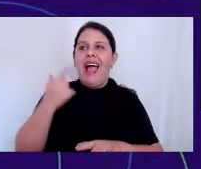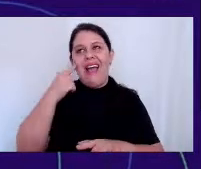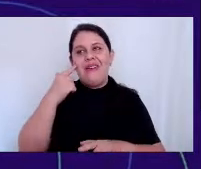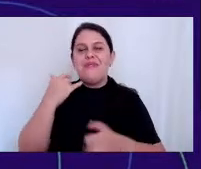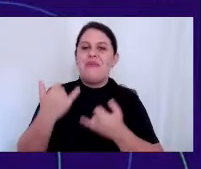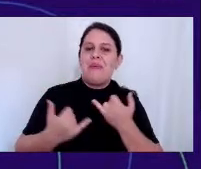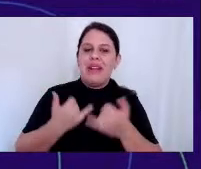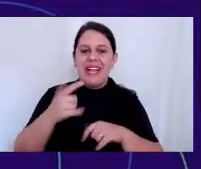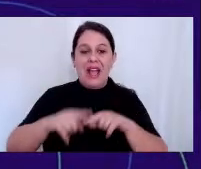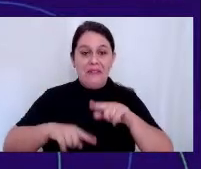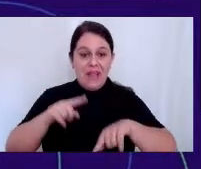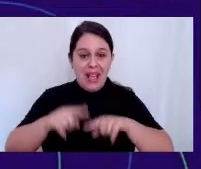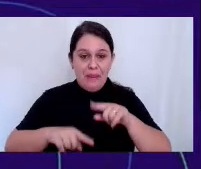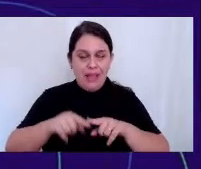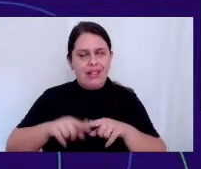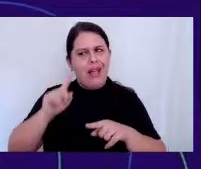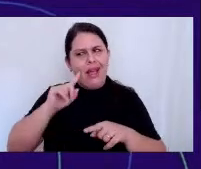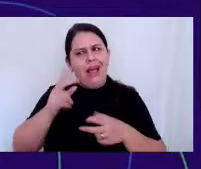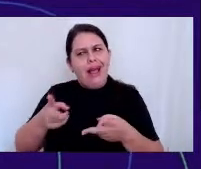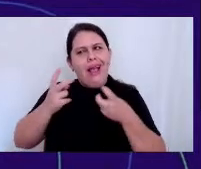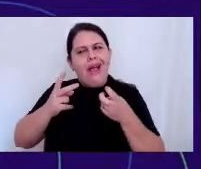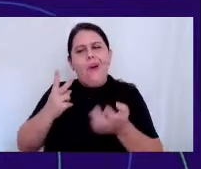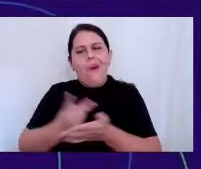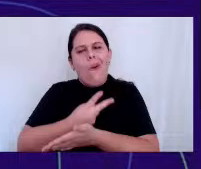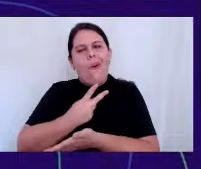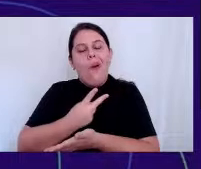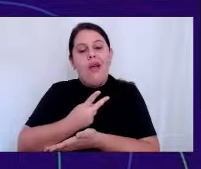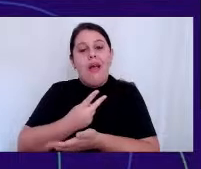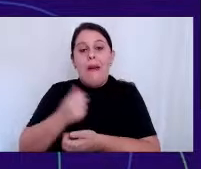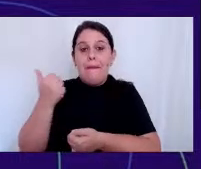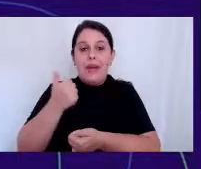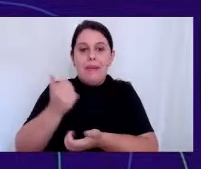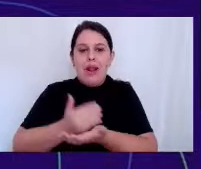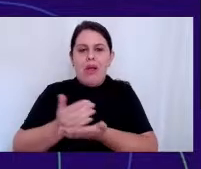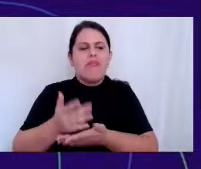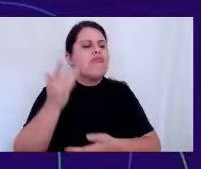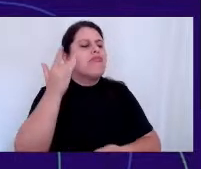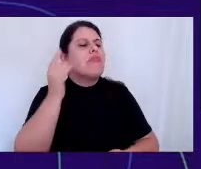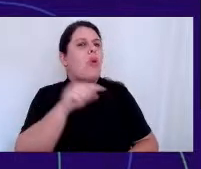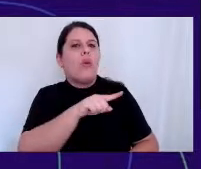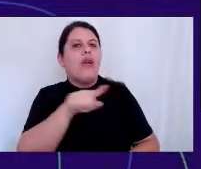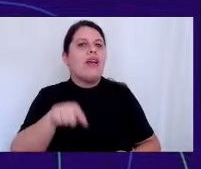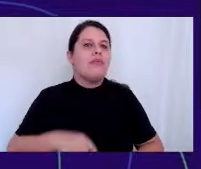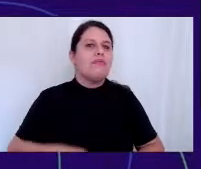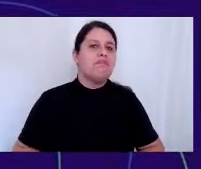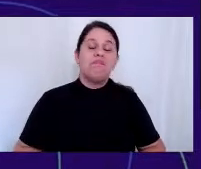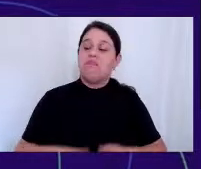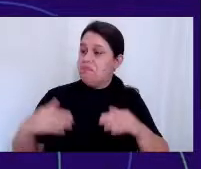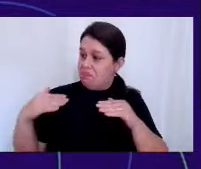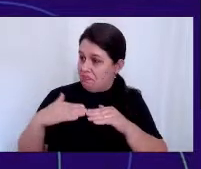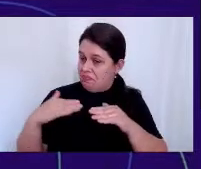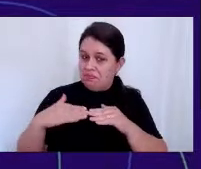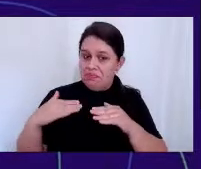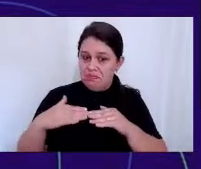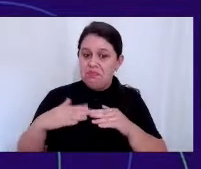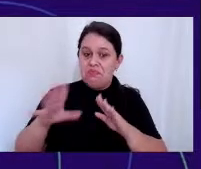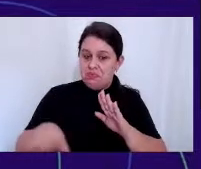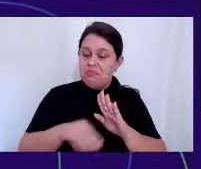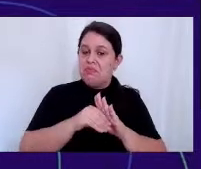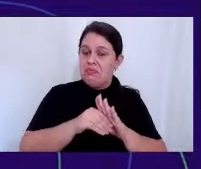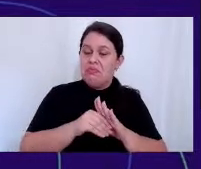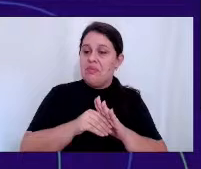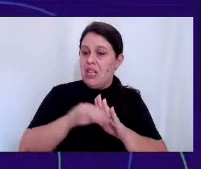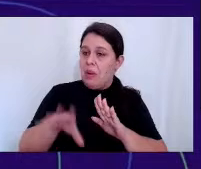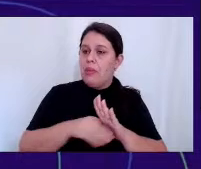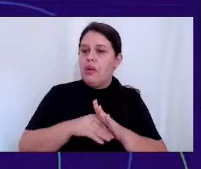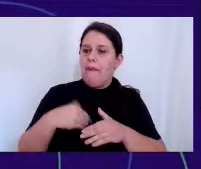step. What do you think? Exactly. I like that approach. It's a step-by-step approach. I think we do it in our lesson planning, in our course